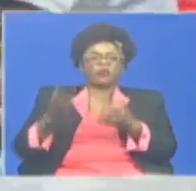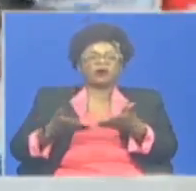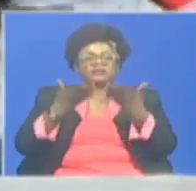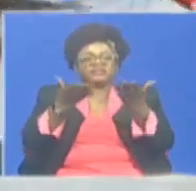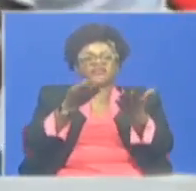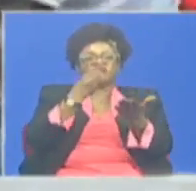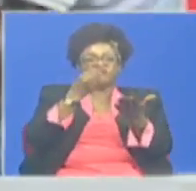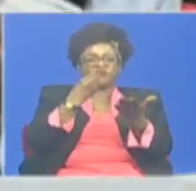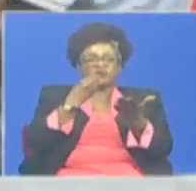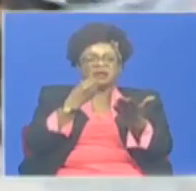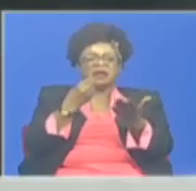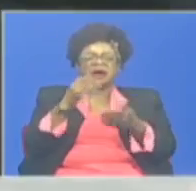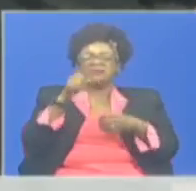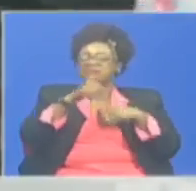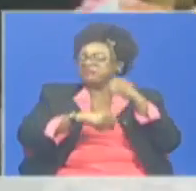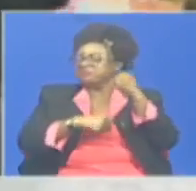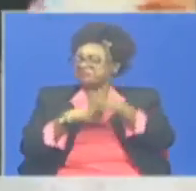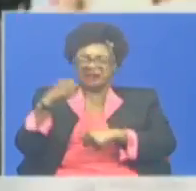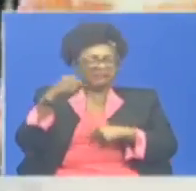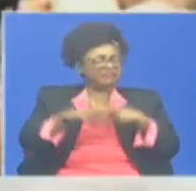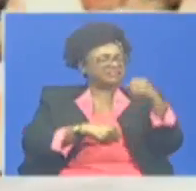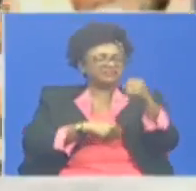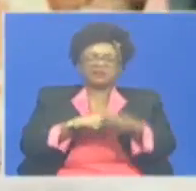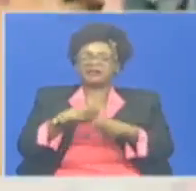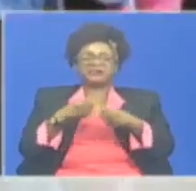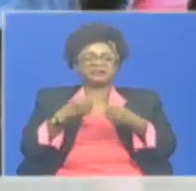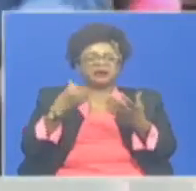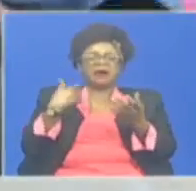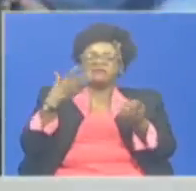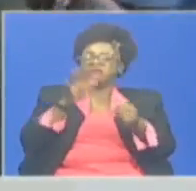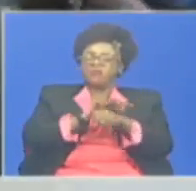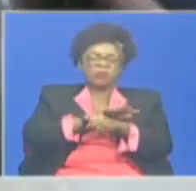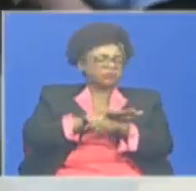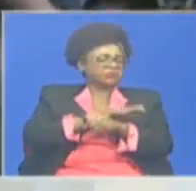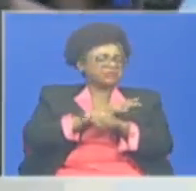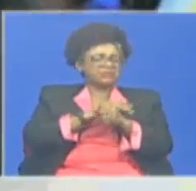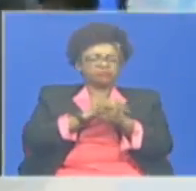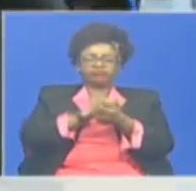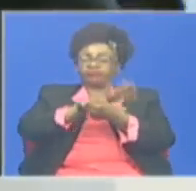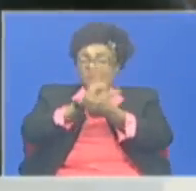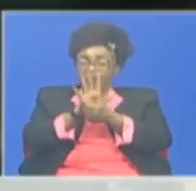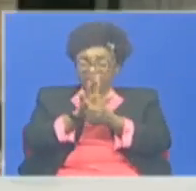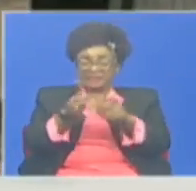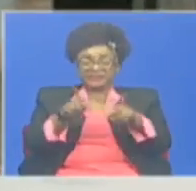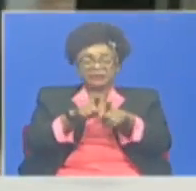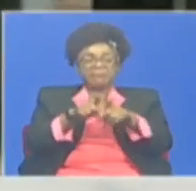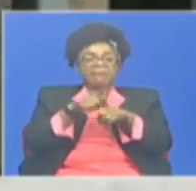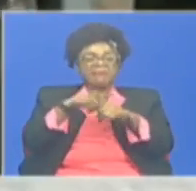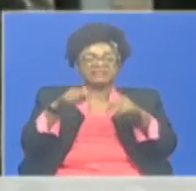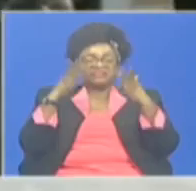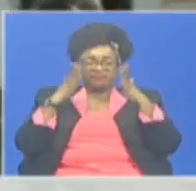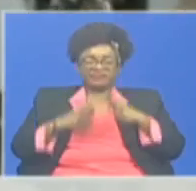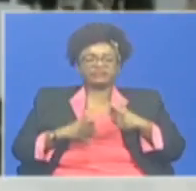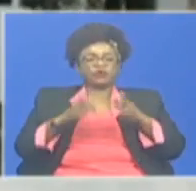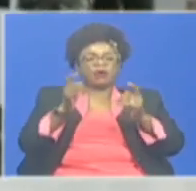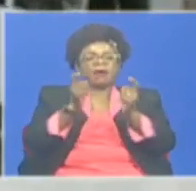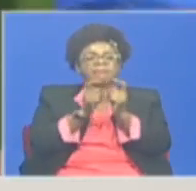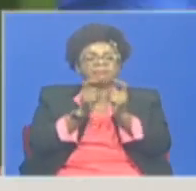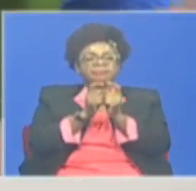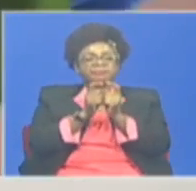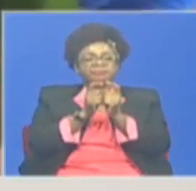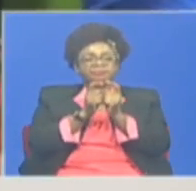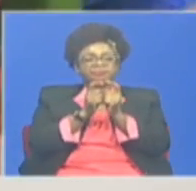ended up potentially exposing themselves to not just the virus, but also physical harm. Inakuja hapa